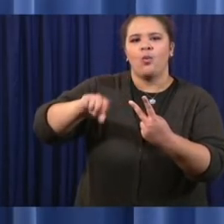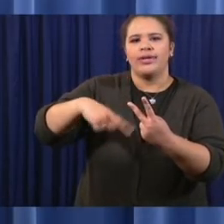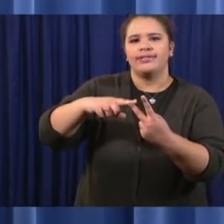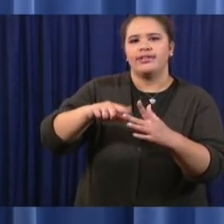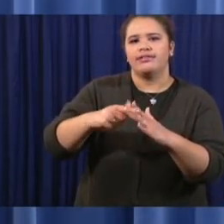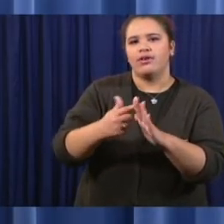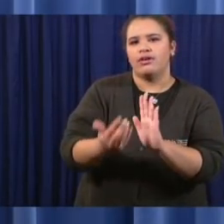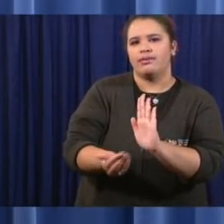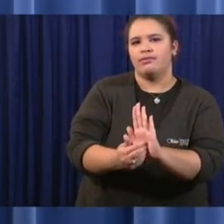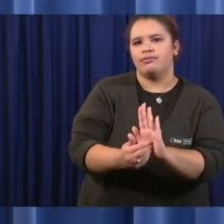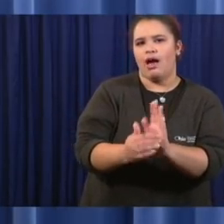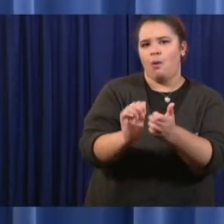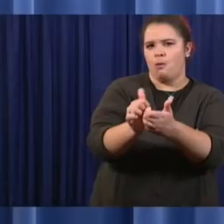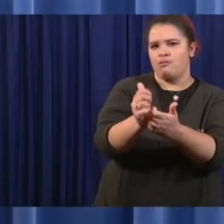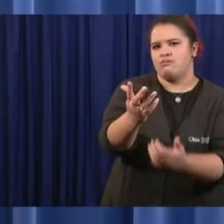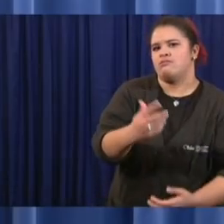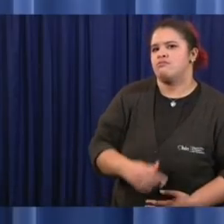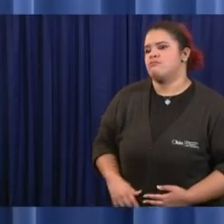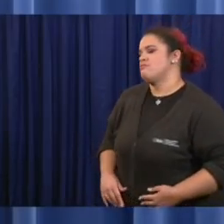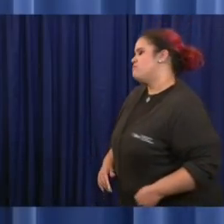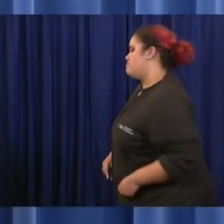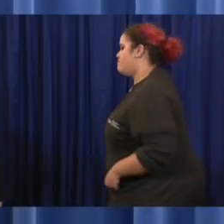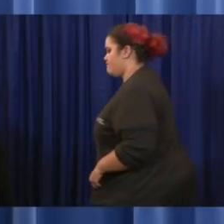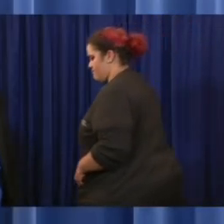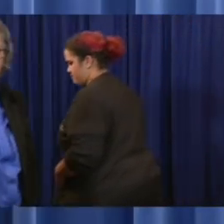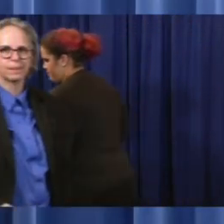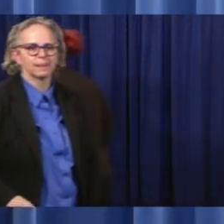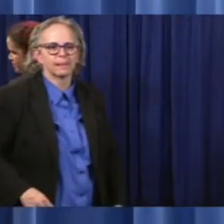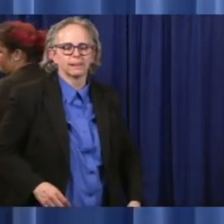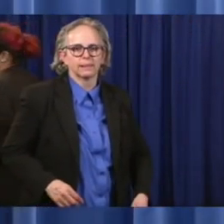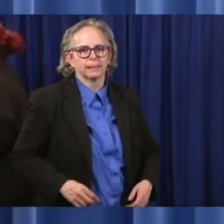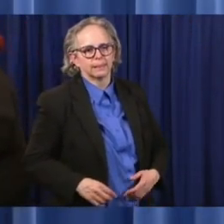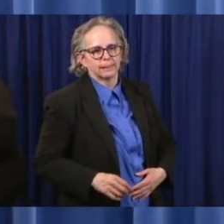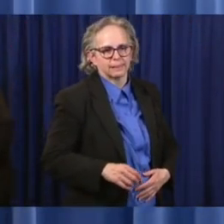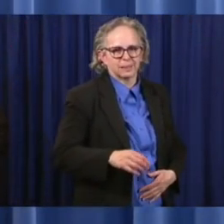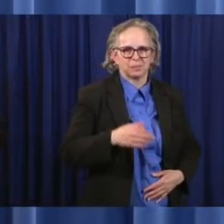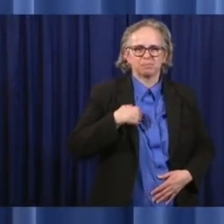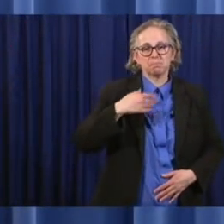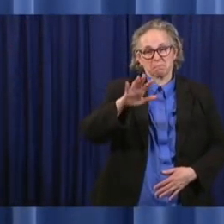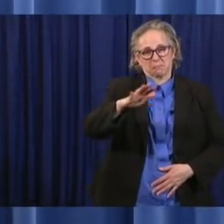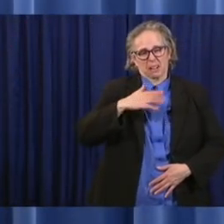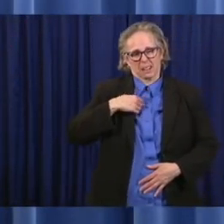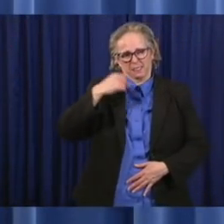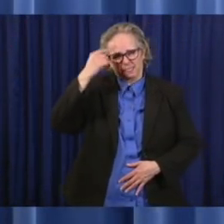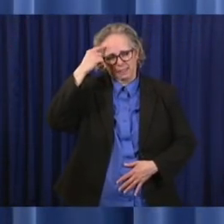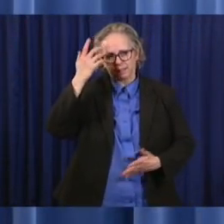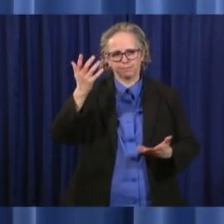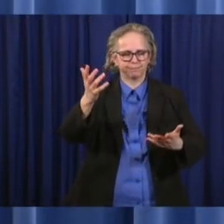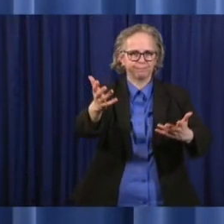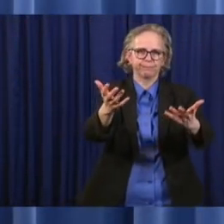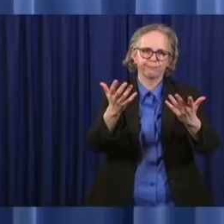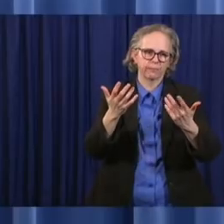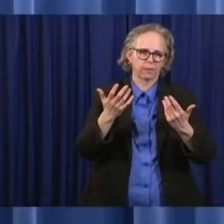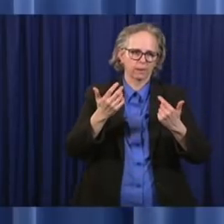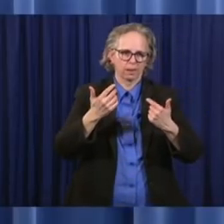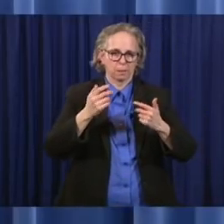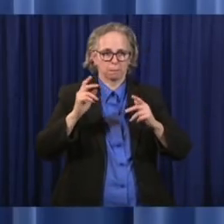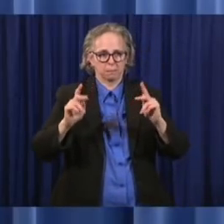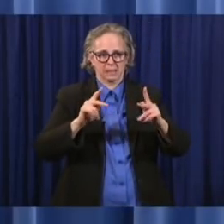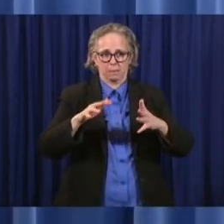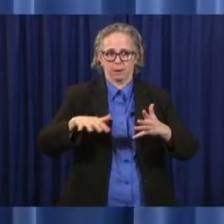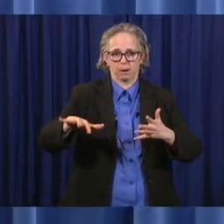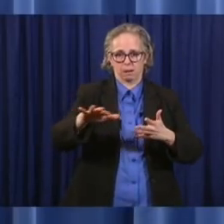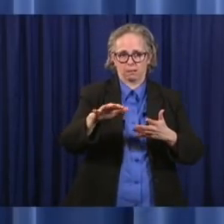Look, Julie, I think more and more as we go, it's obviously in people's own hands how they're going to live. I mean,